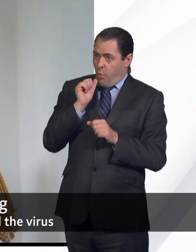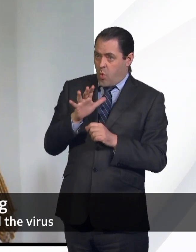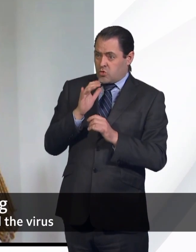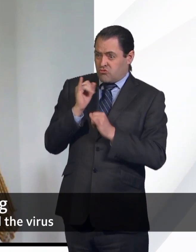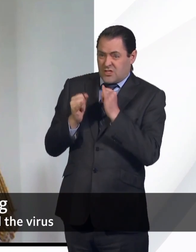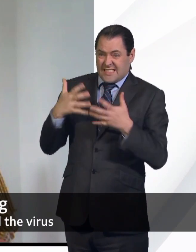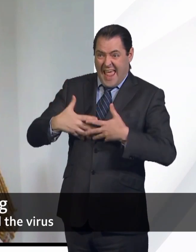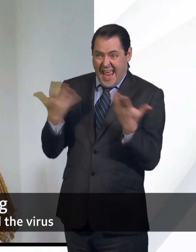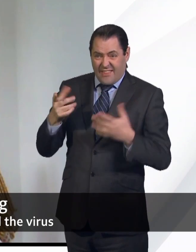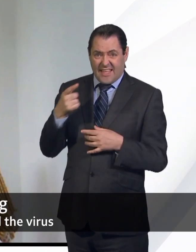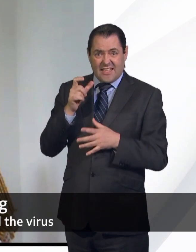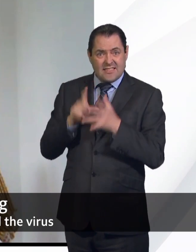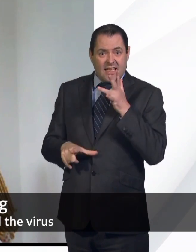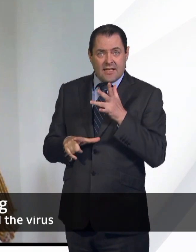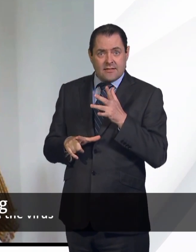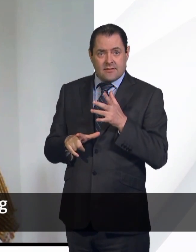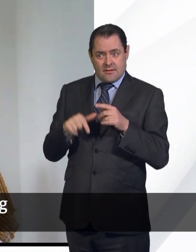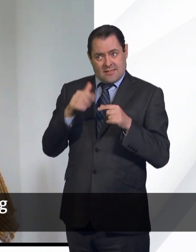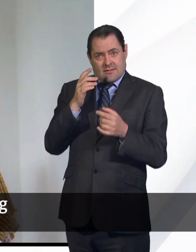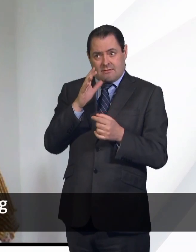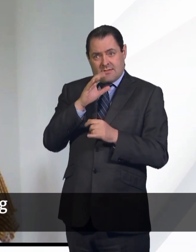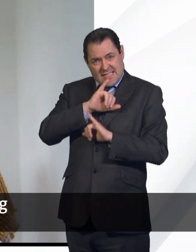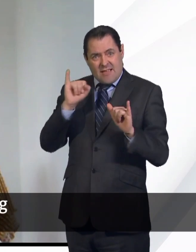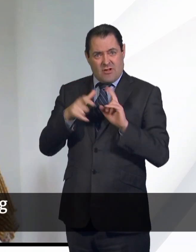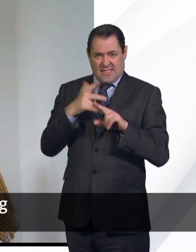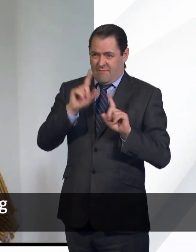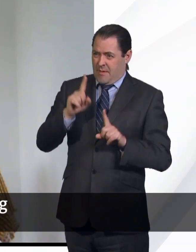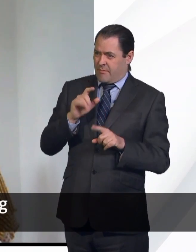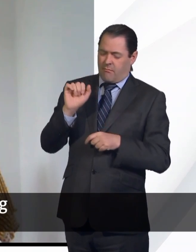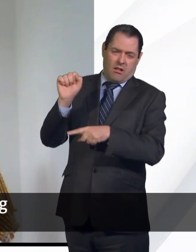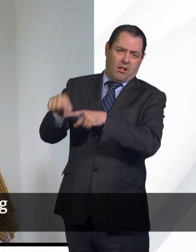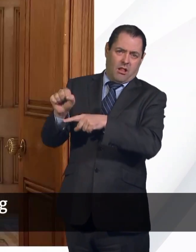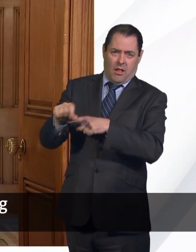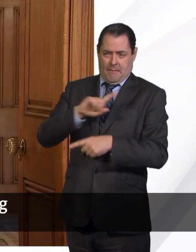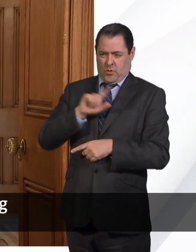he has acted, given the gravity of the implications of what has happened here?